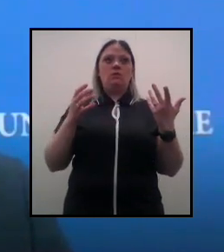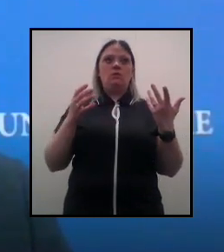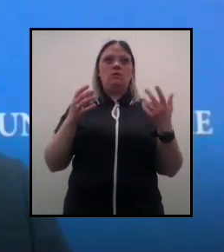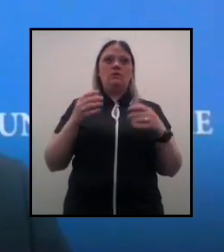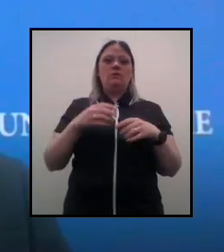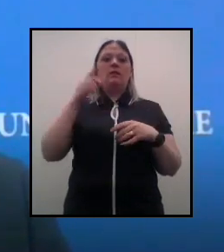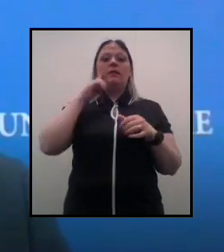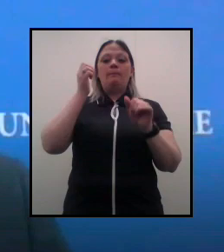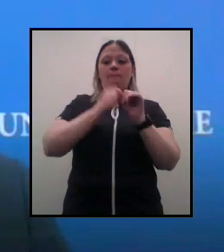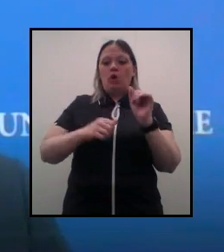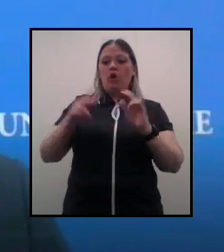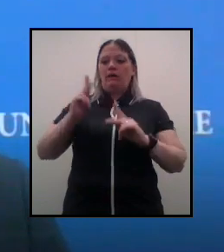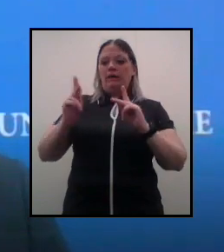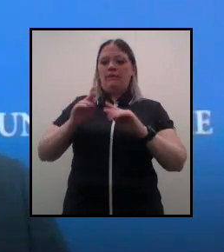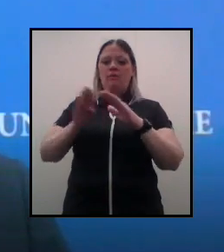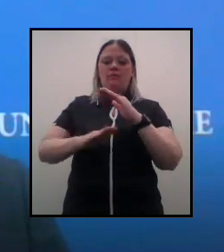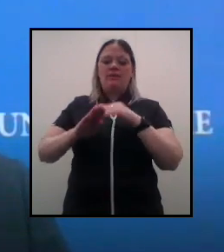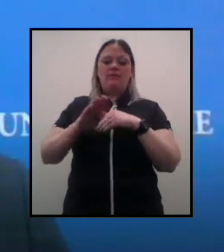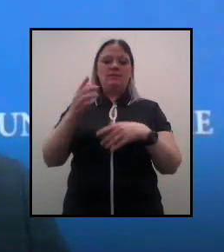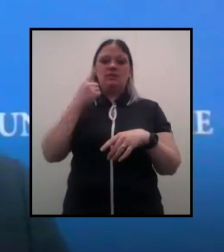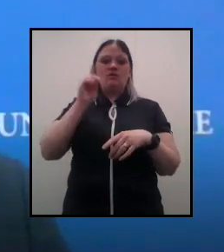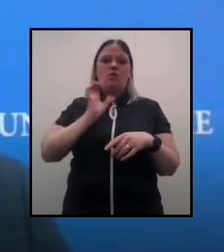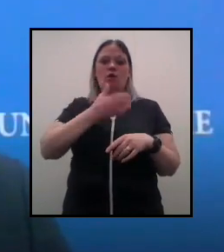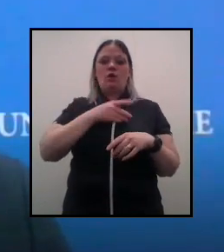a per capita basis based on our population.